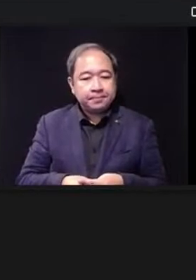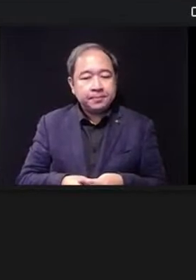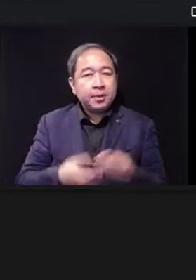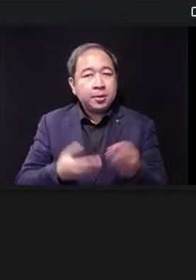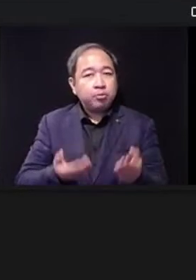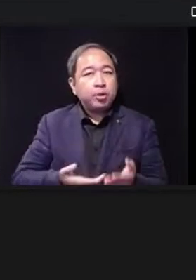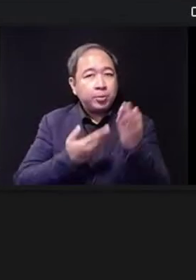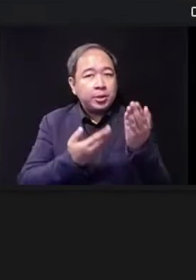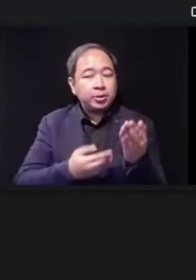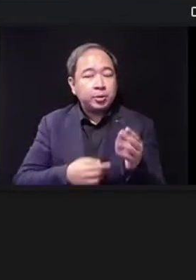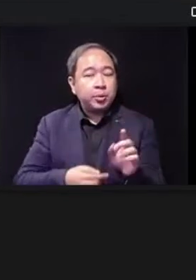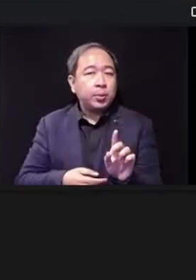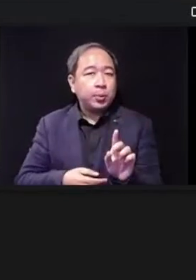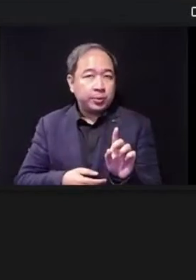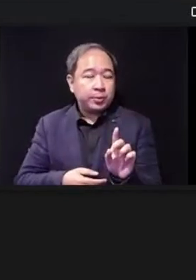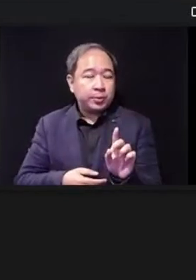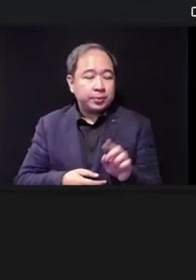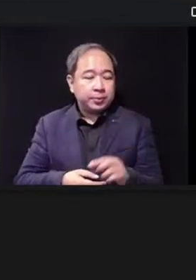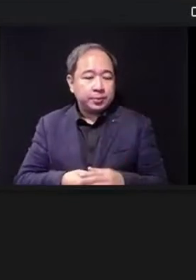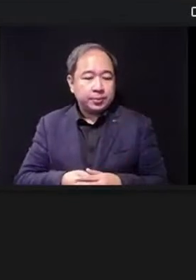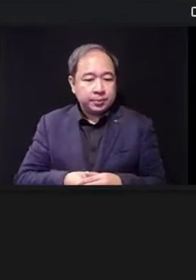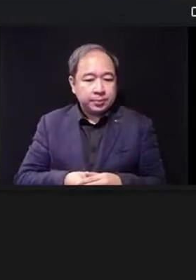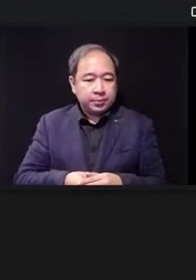recommendation 1.